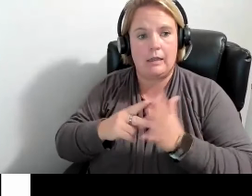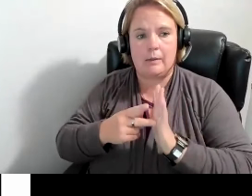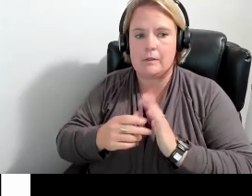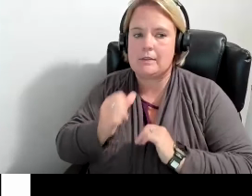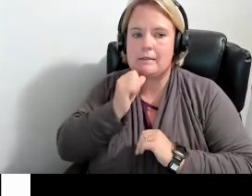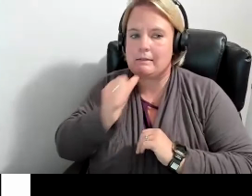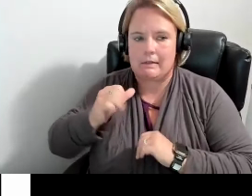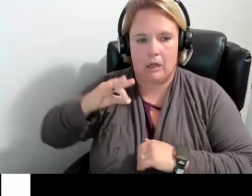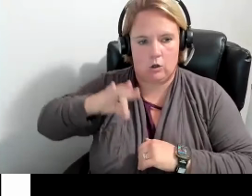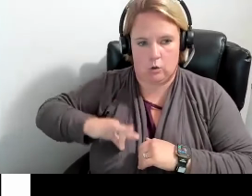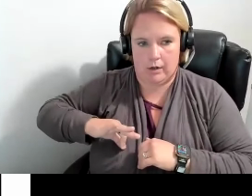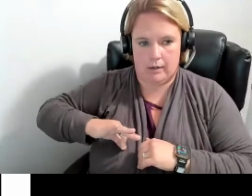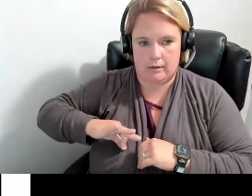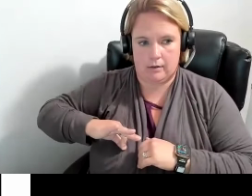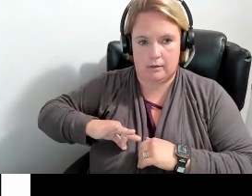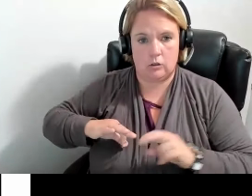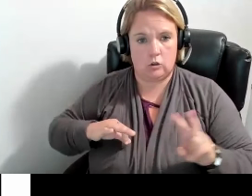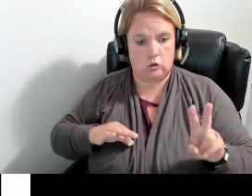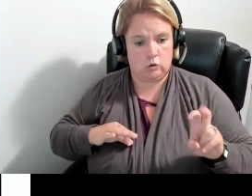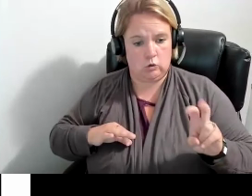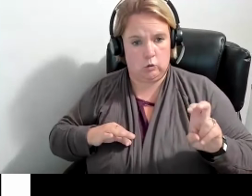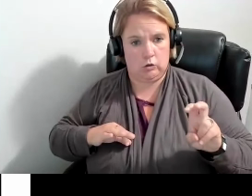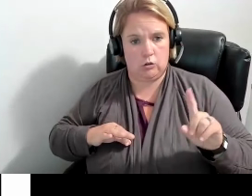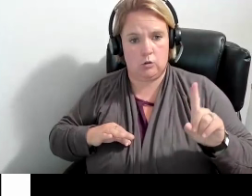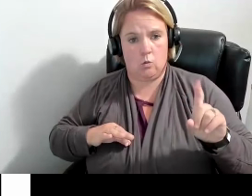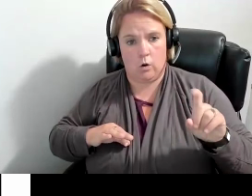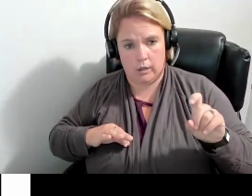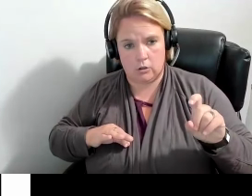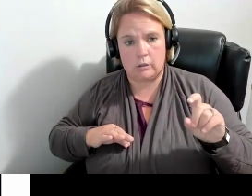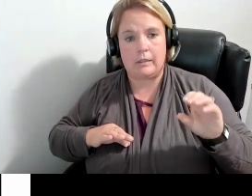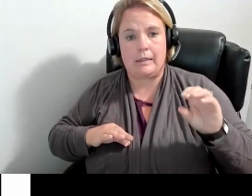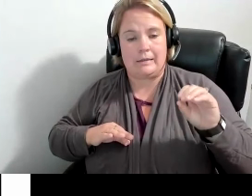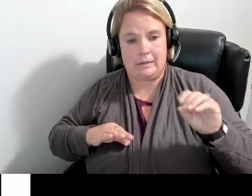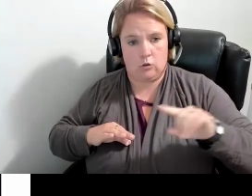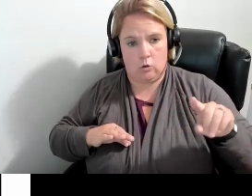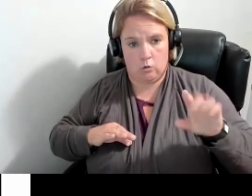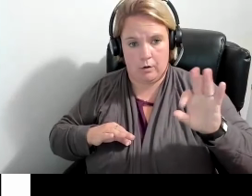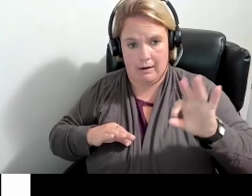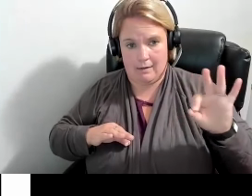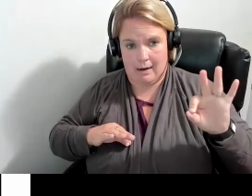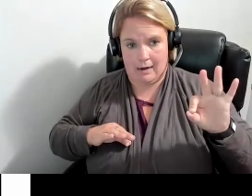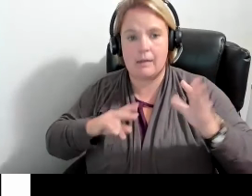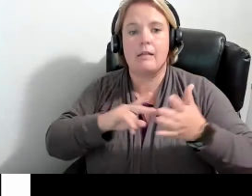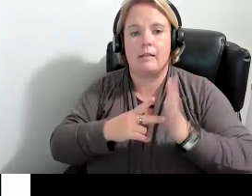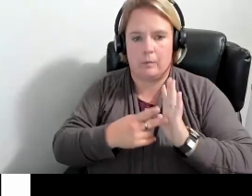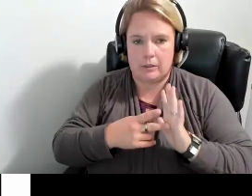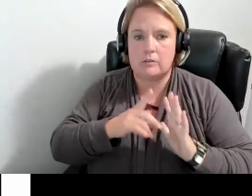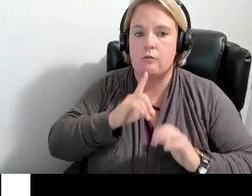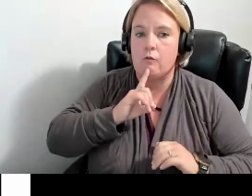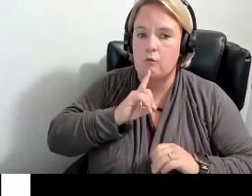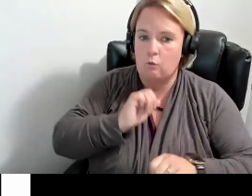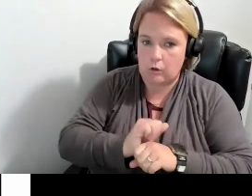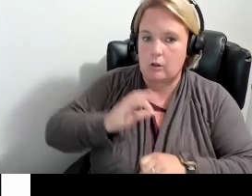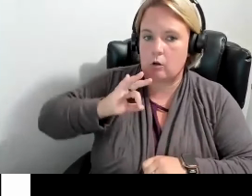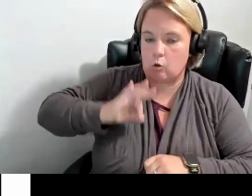course. Other than that, all the 200 level classes, 100 and the 0 through 99, those are all 4 credit classes. So